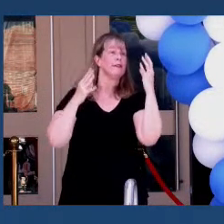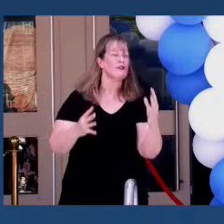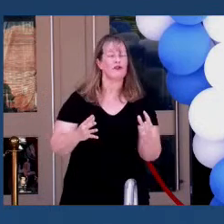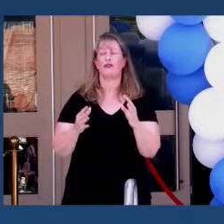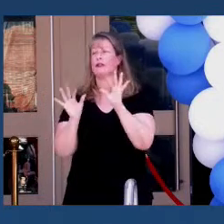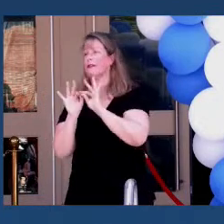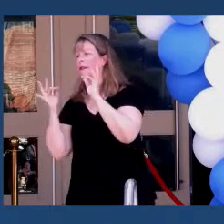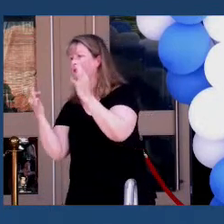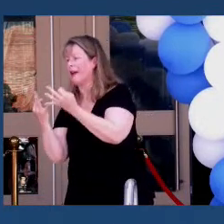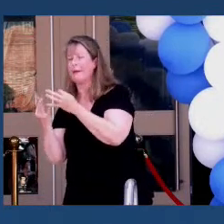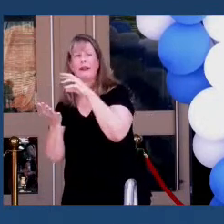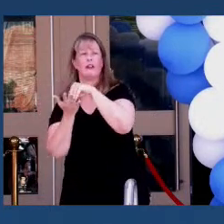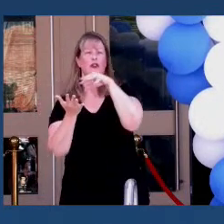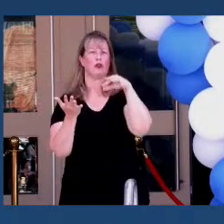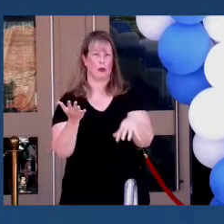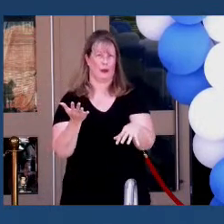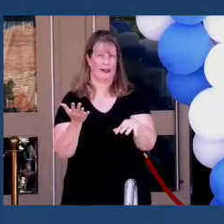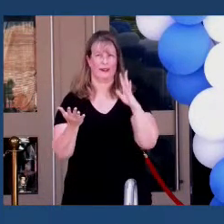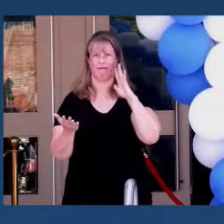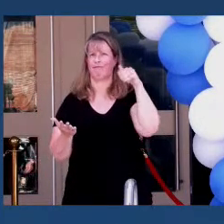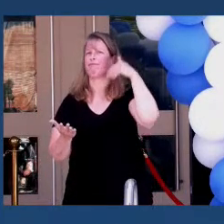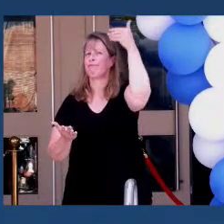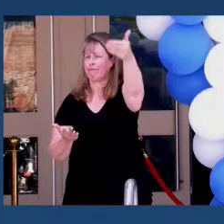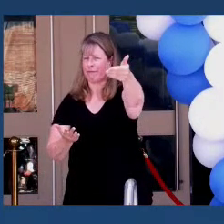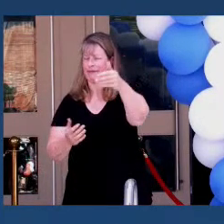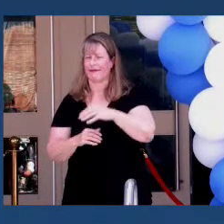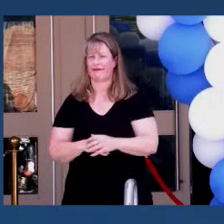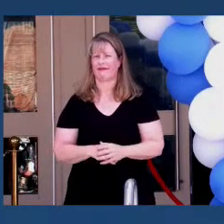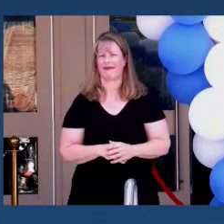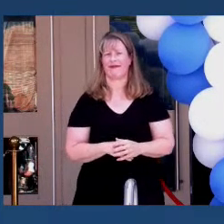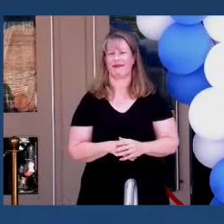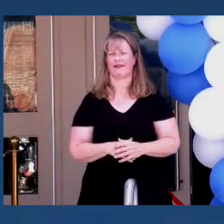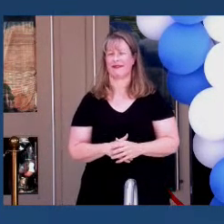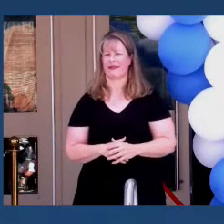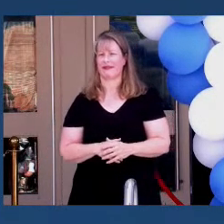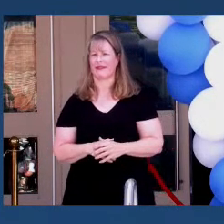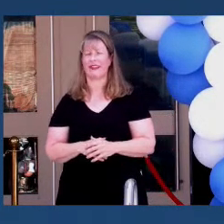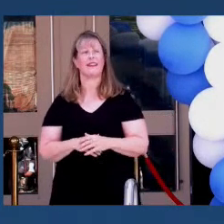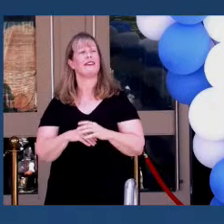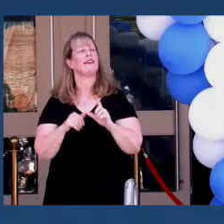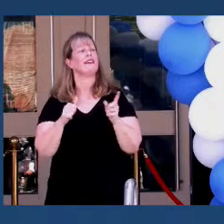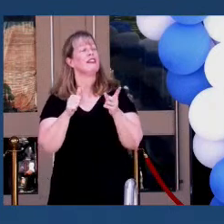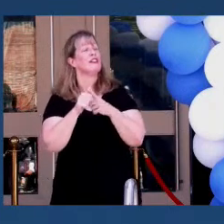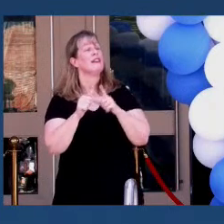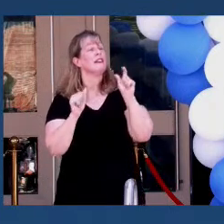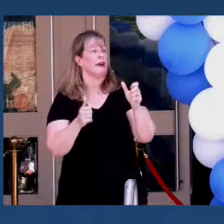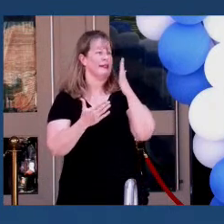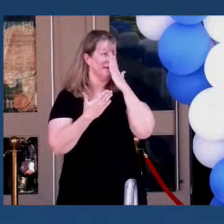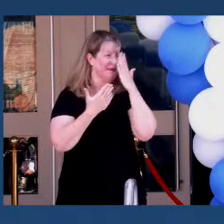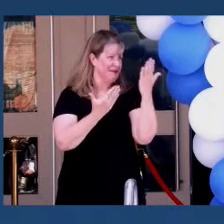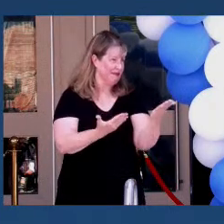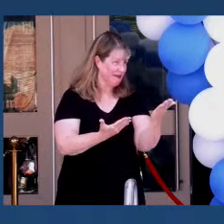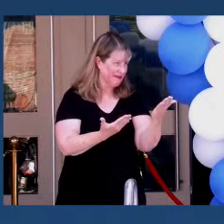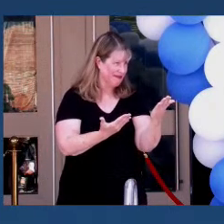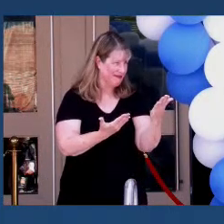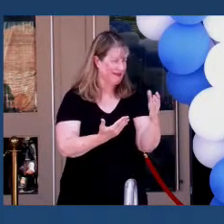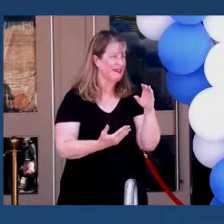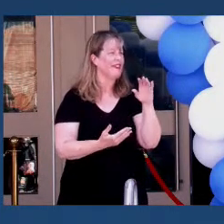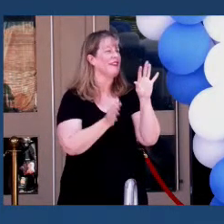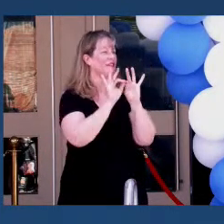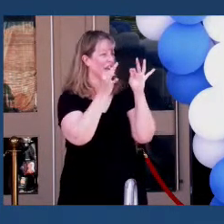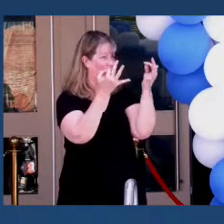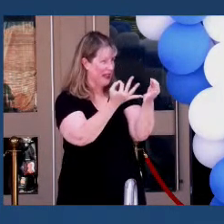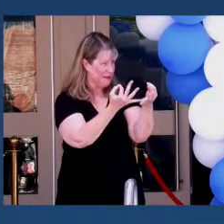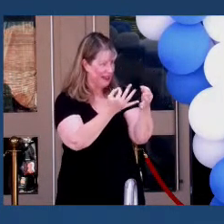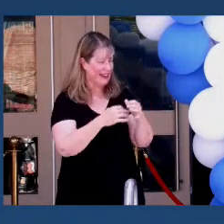again. I cannot leave this moment without saying thank you to Ms. Pritchett and to the Pritchett